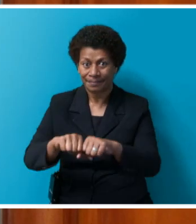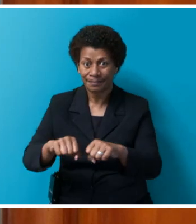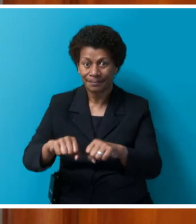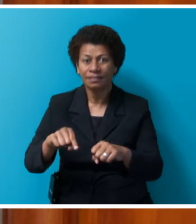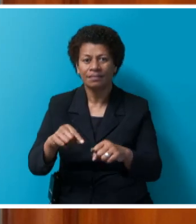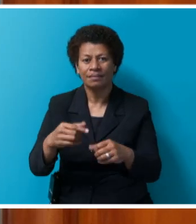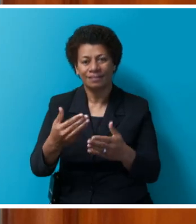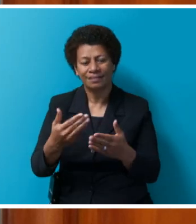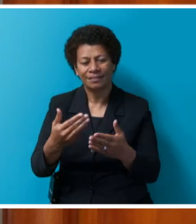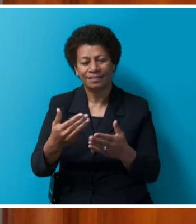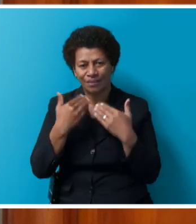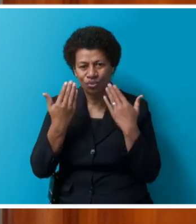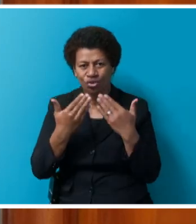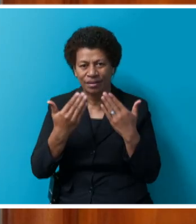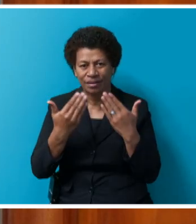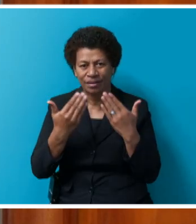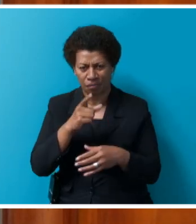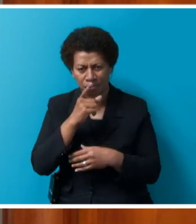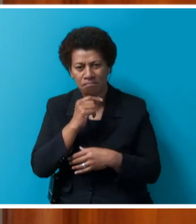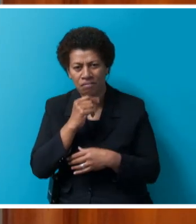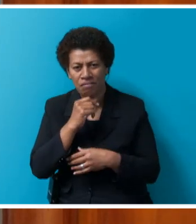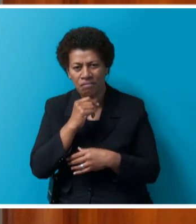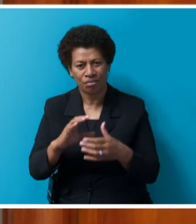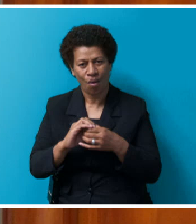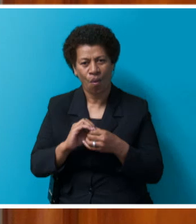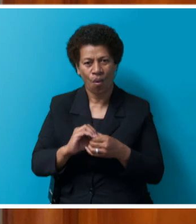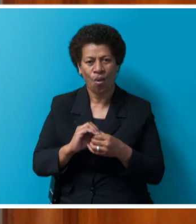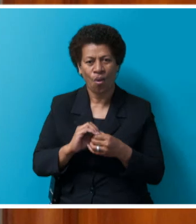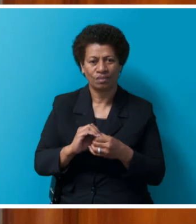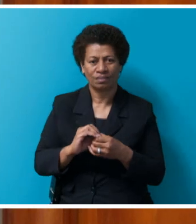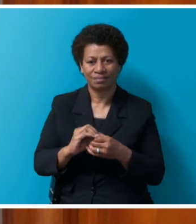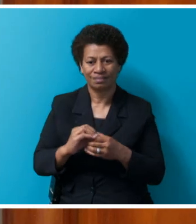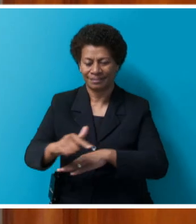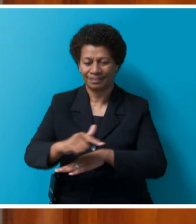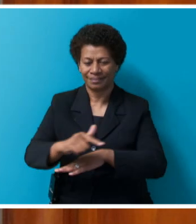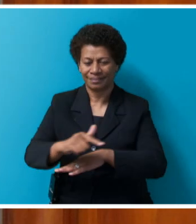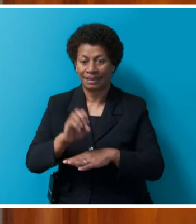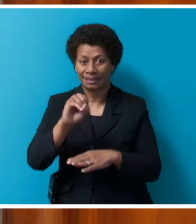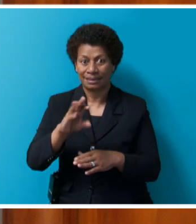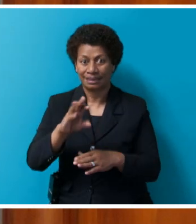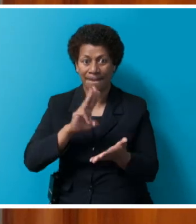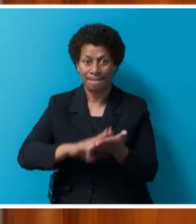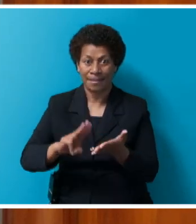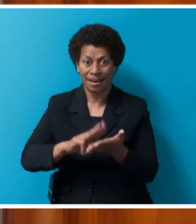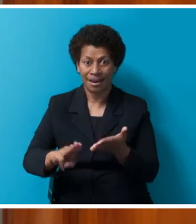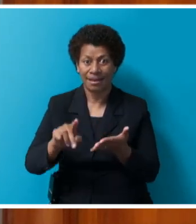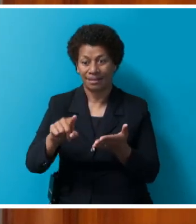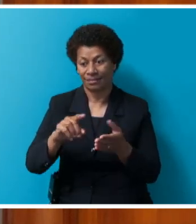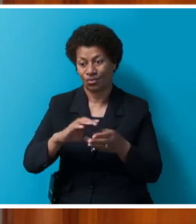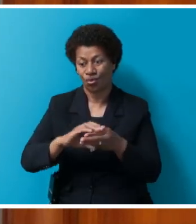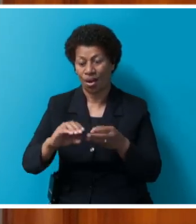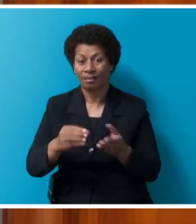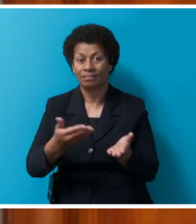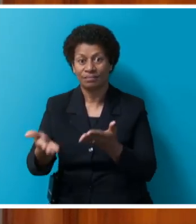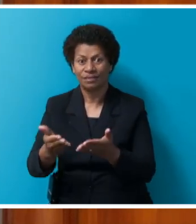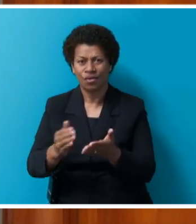tenure and are able to borrow with their real property. The $10 million allocated to deal with the HIV crisis